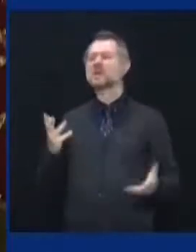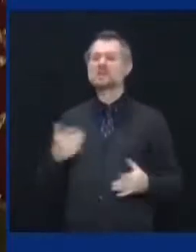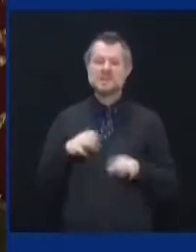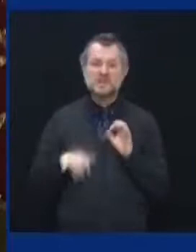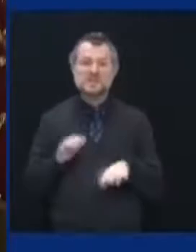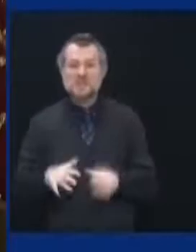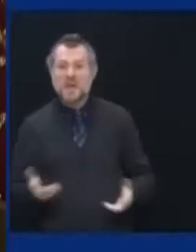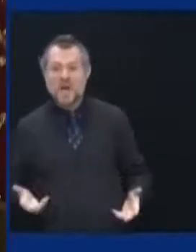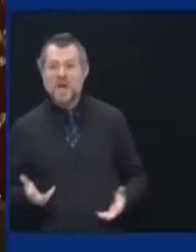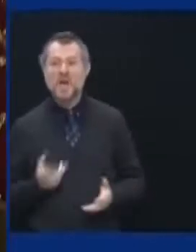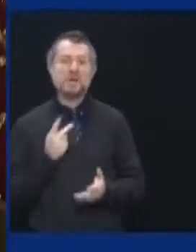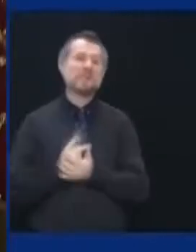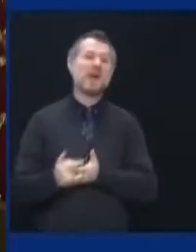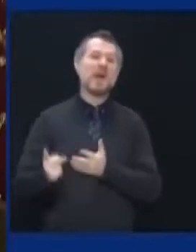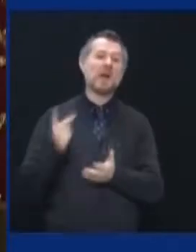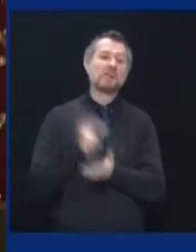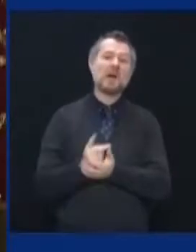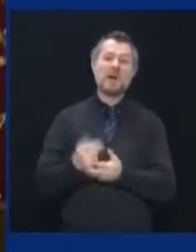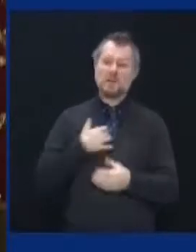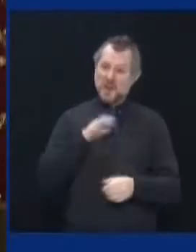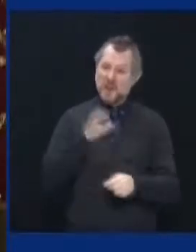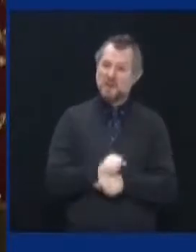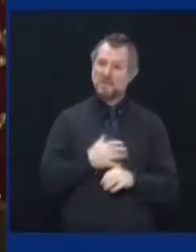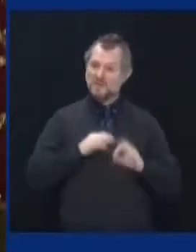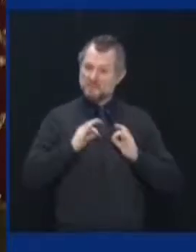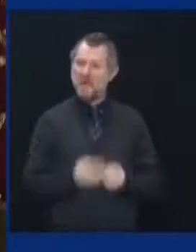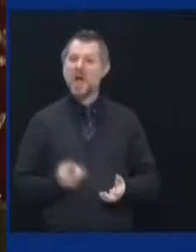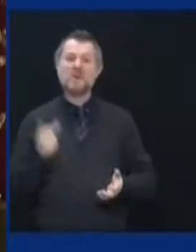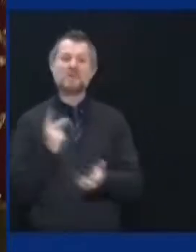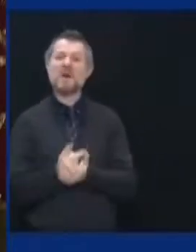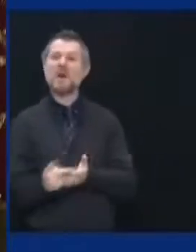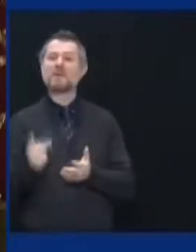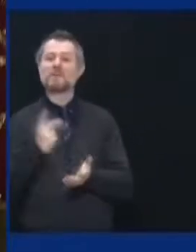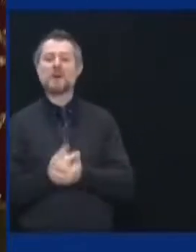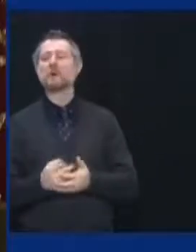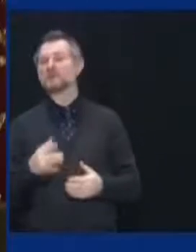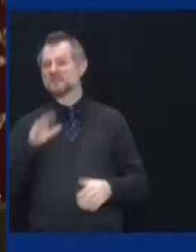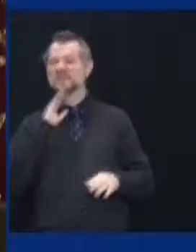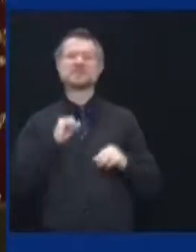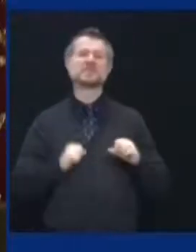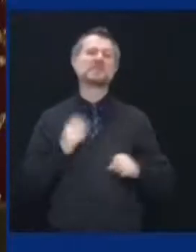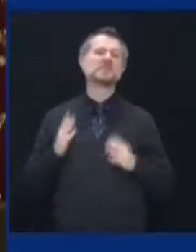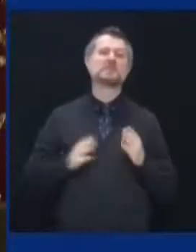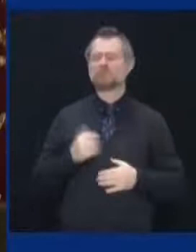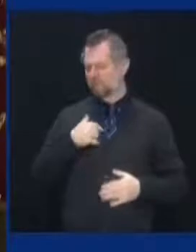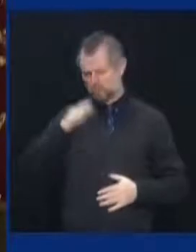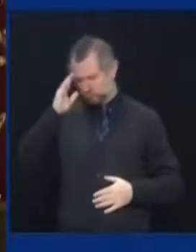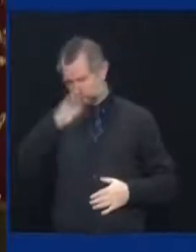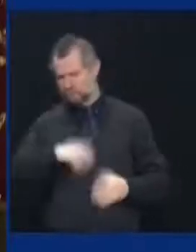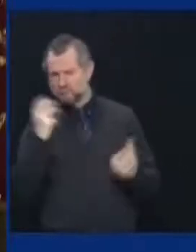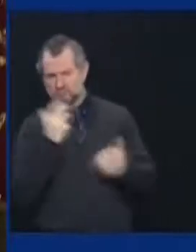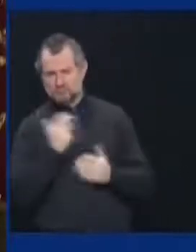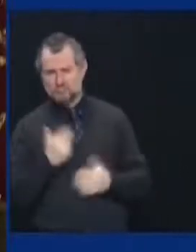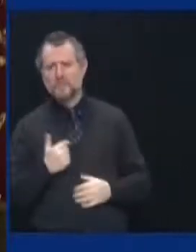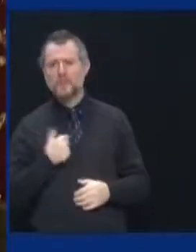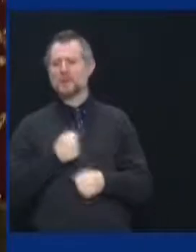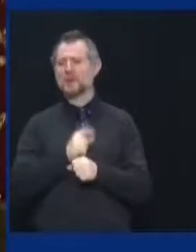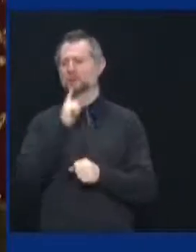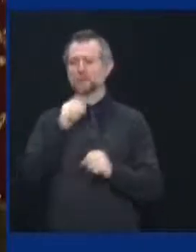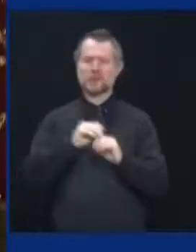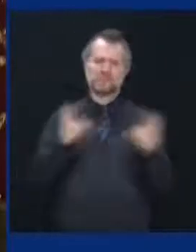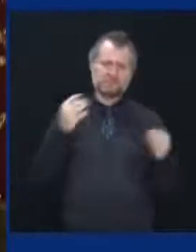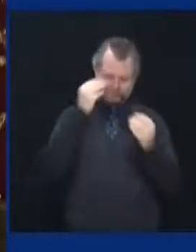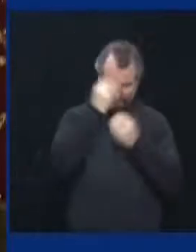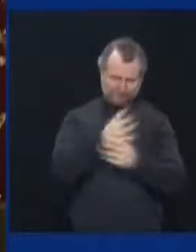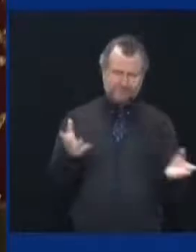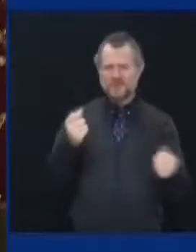book appointments for family members, and it feels like you're banging your head against the wall. So we want to make sure that communication is as clear as it possibly can be, while we're also